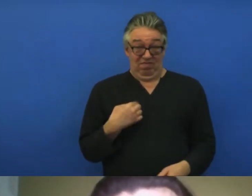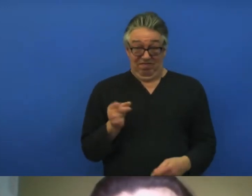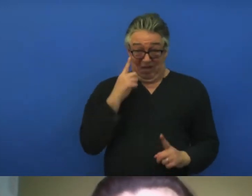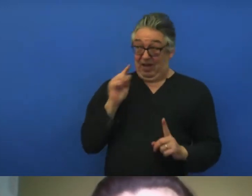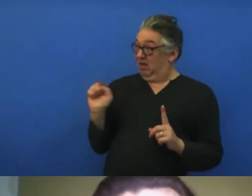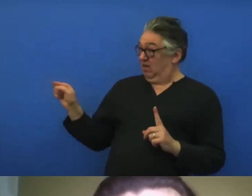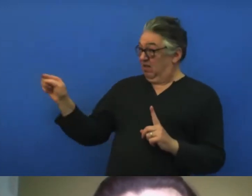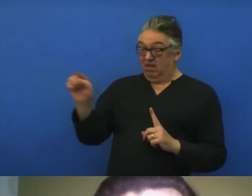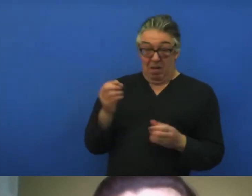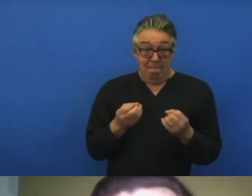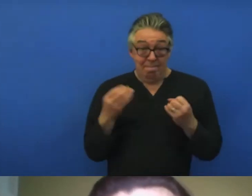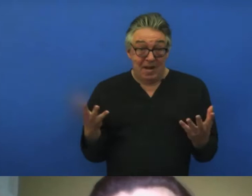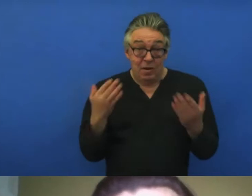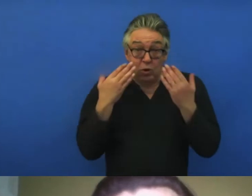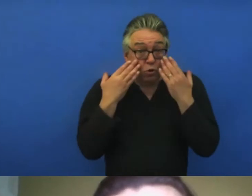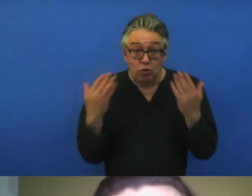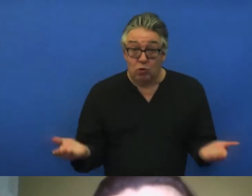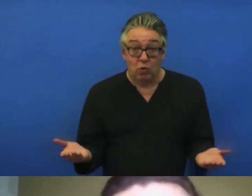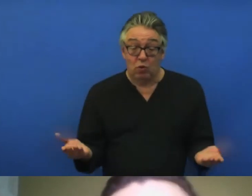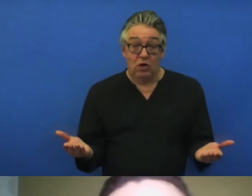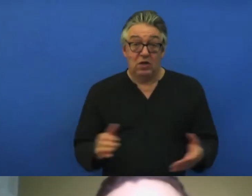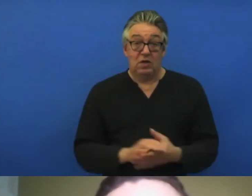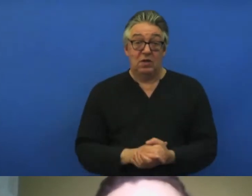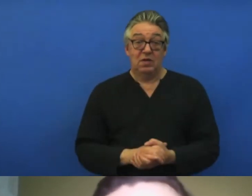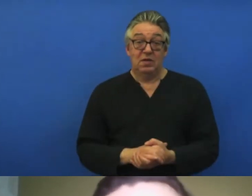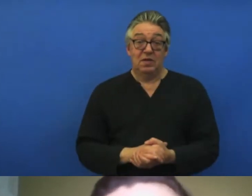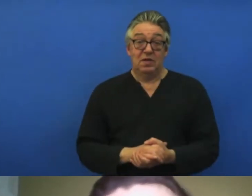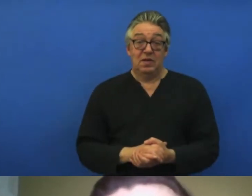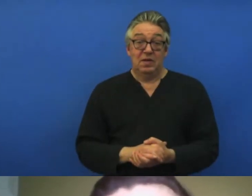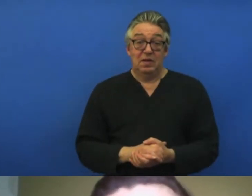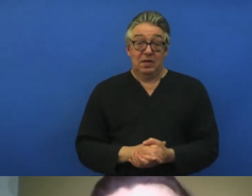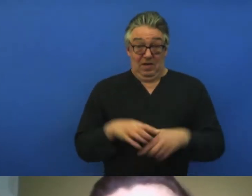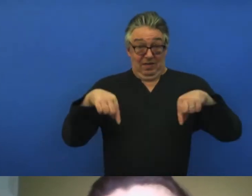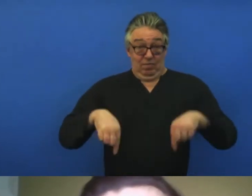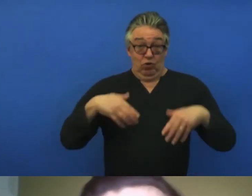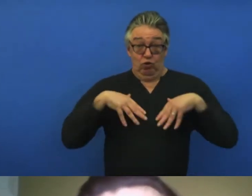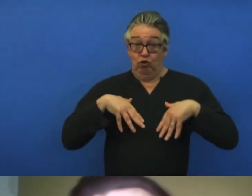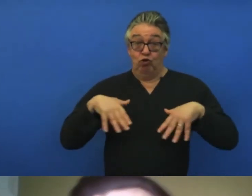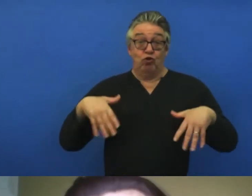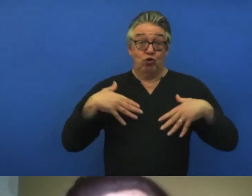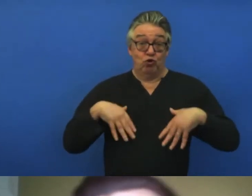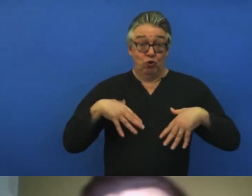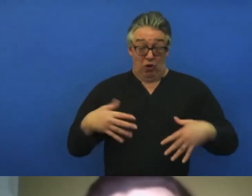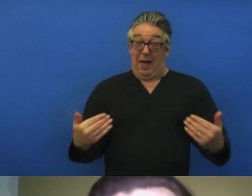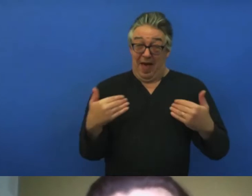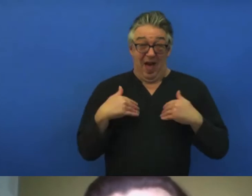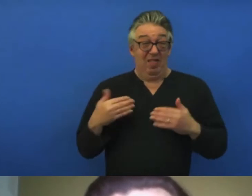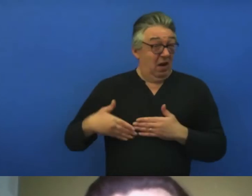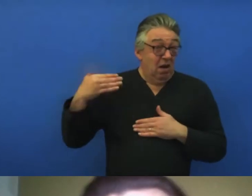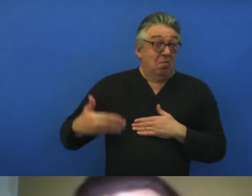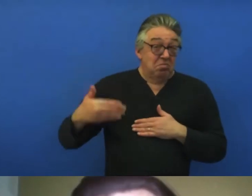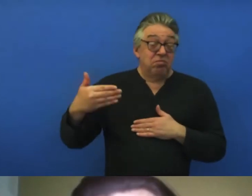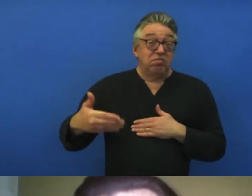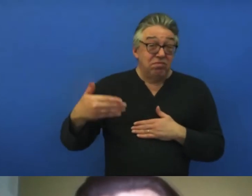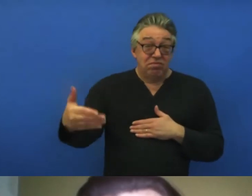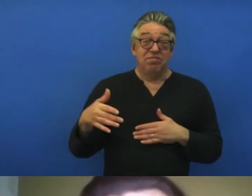issue, especially because our area is earthquake prone. And also due to the improper building